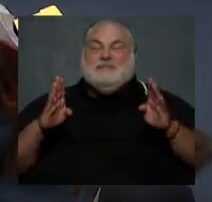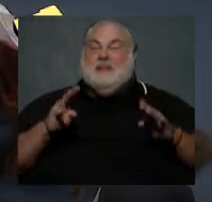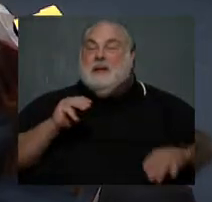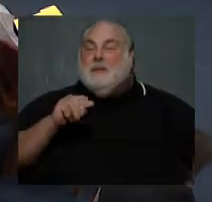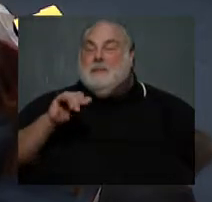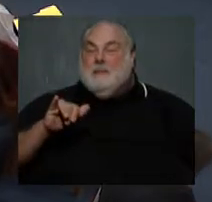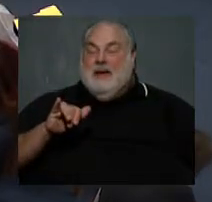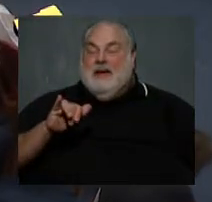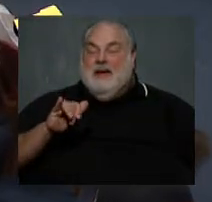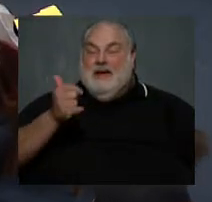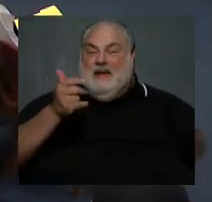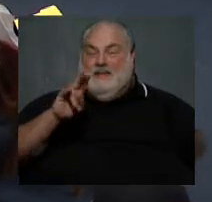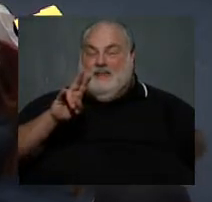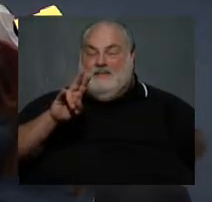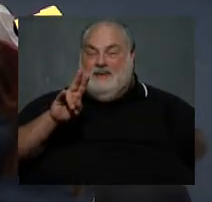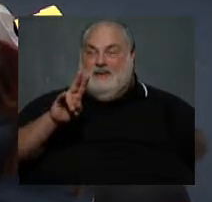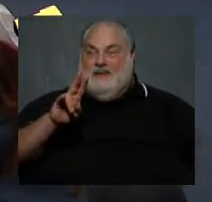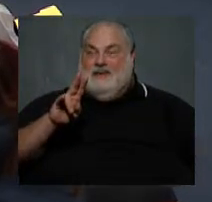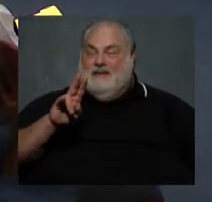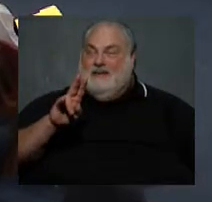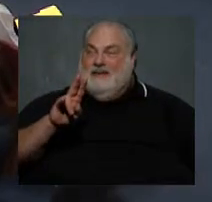The May 17th,